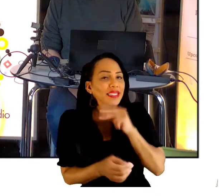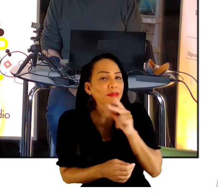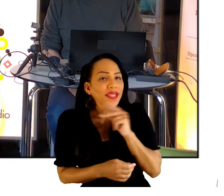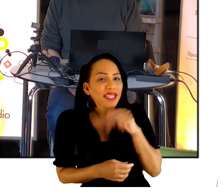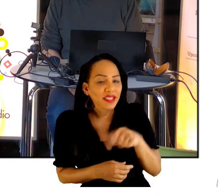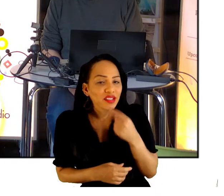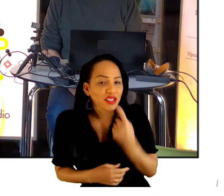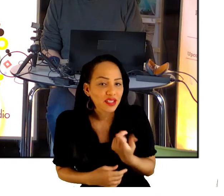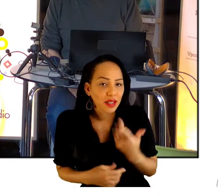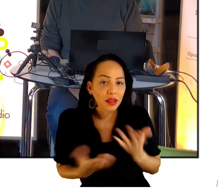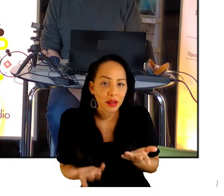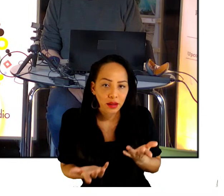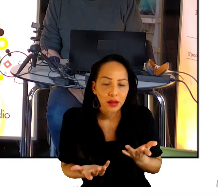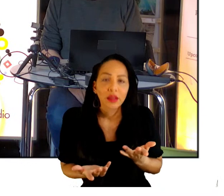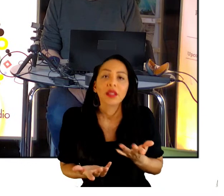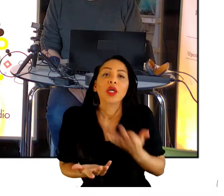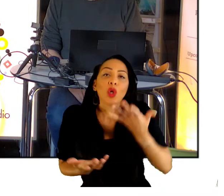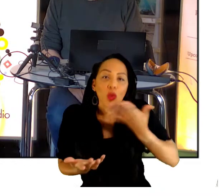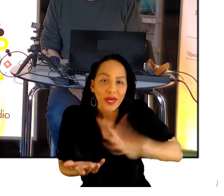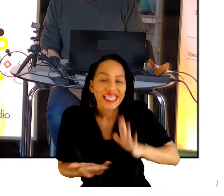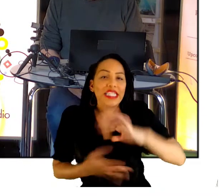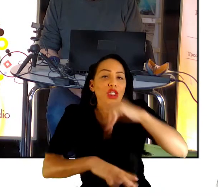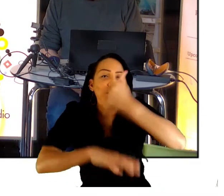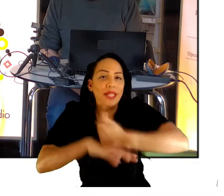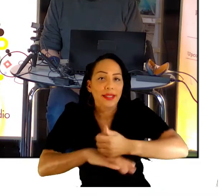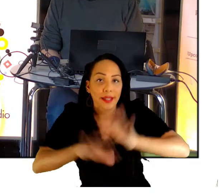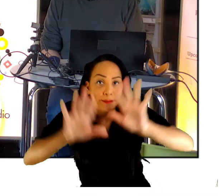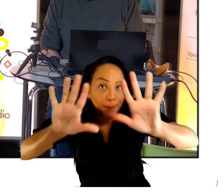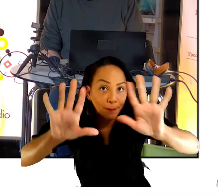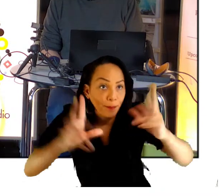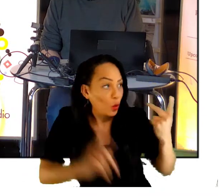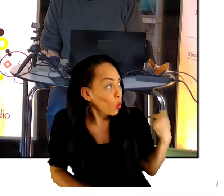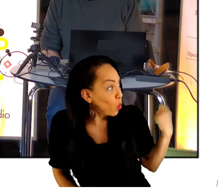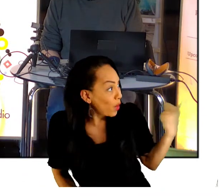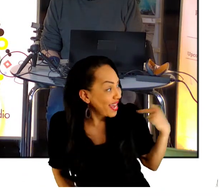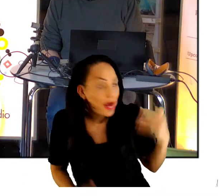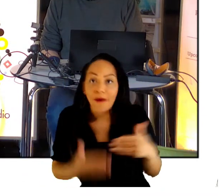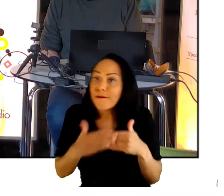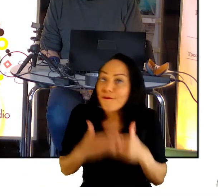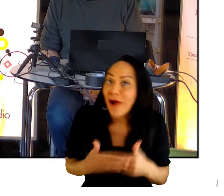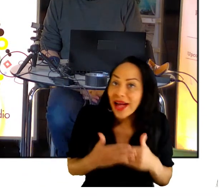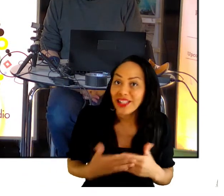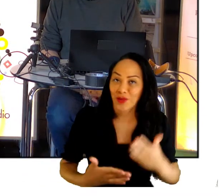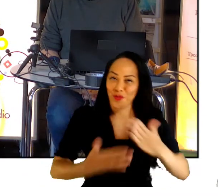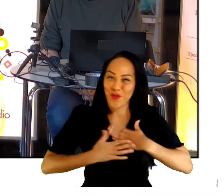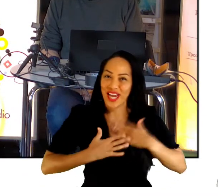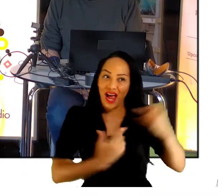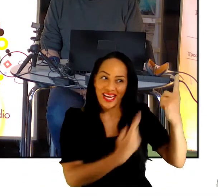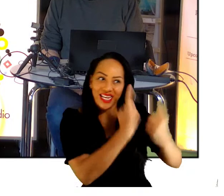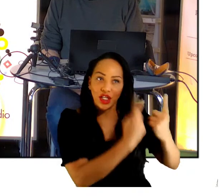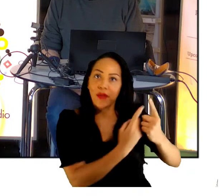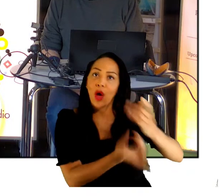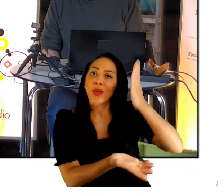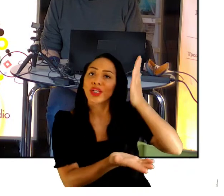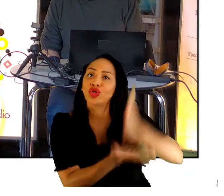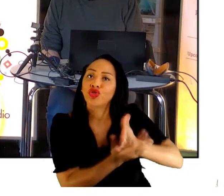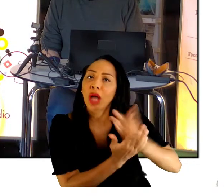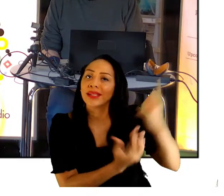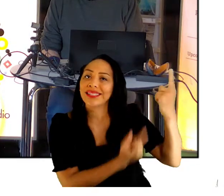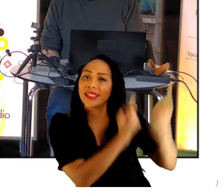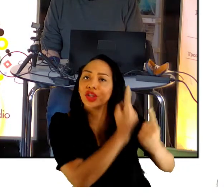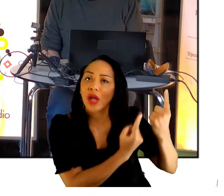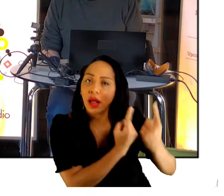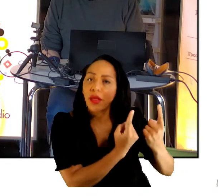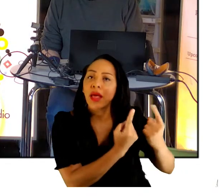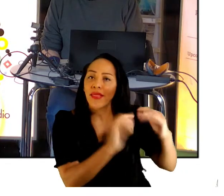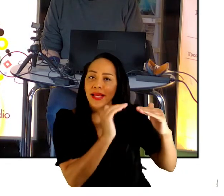so that we are friends and that we trust each other and we like each other, and that this is a level relationship